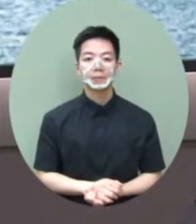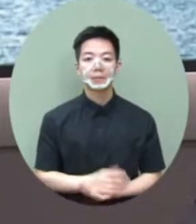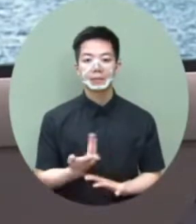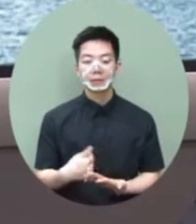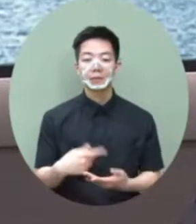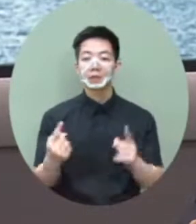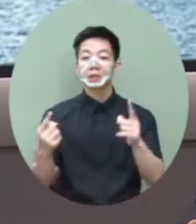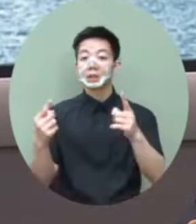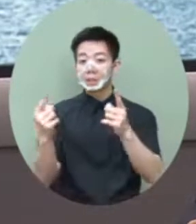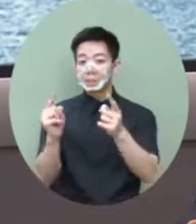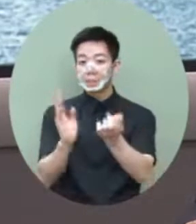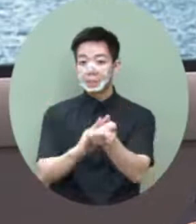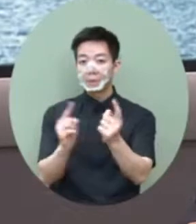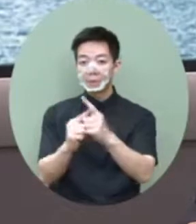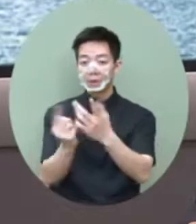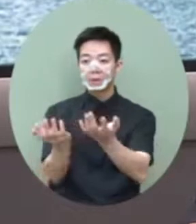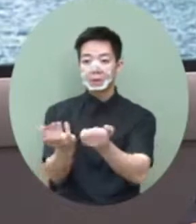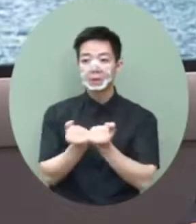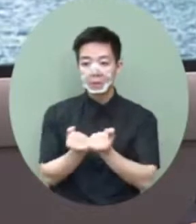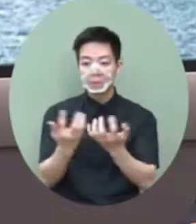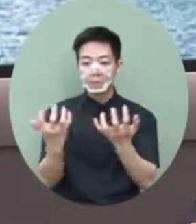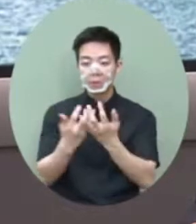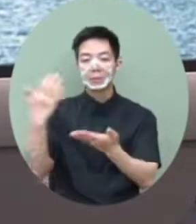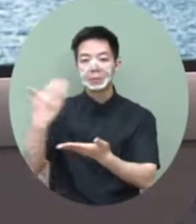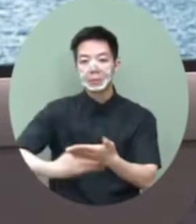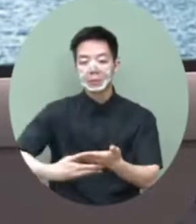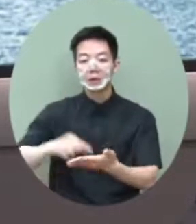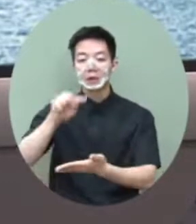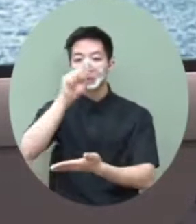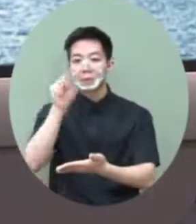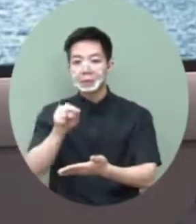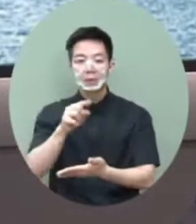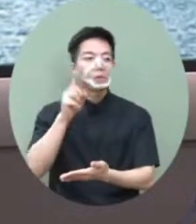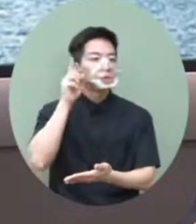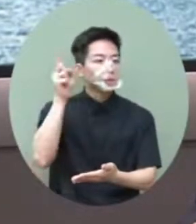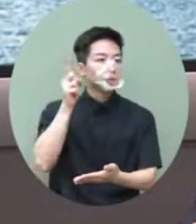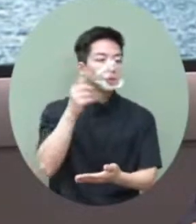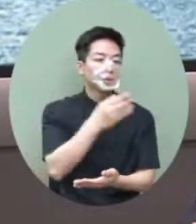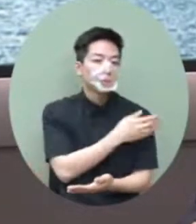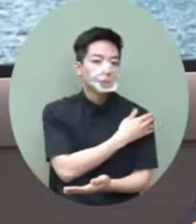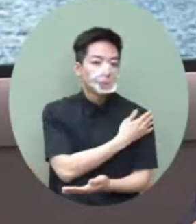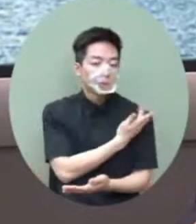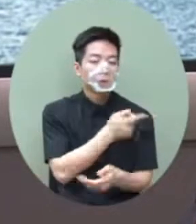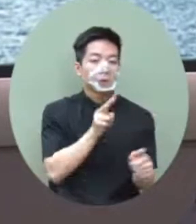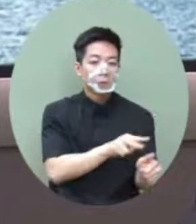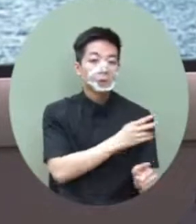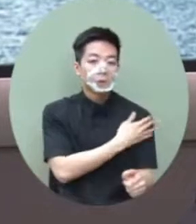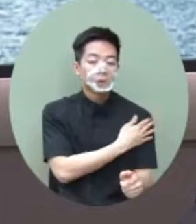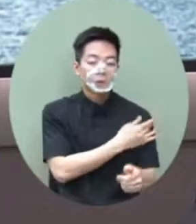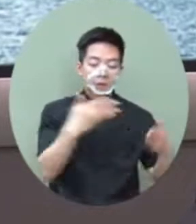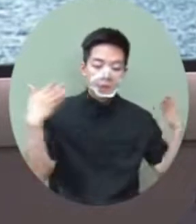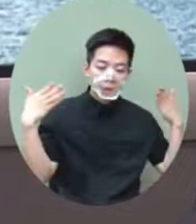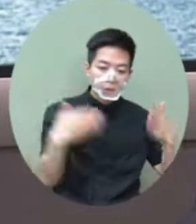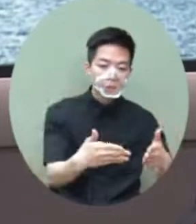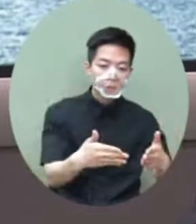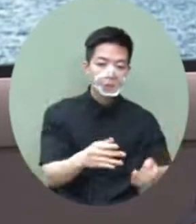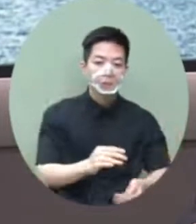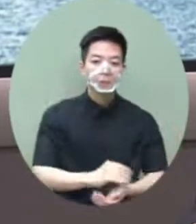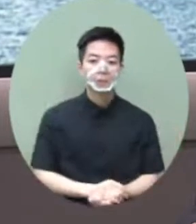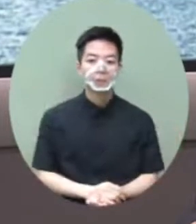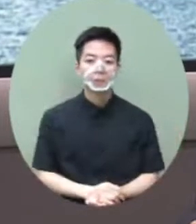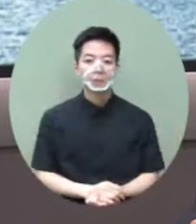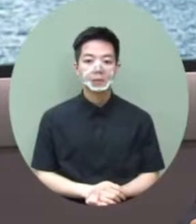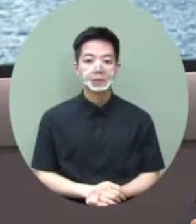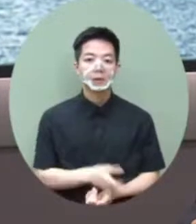circumstances. And we therefore cut down on the number of patients to be